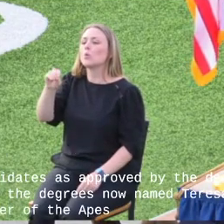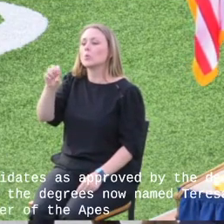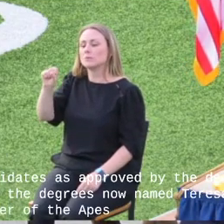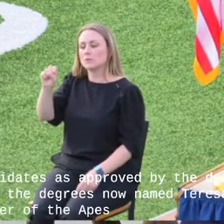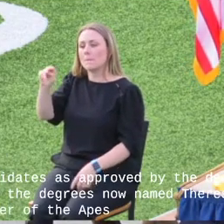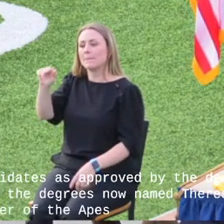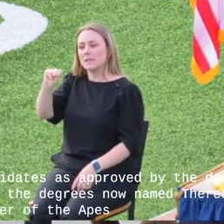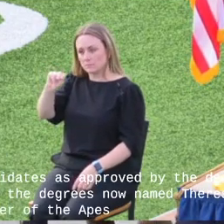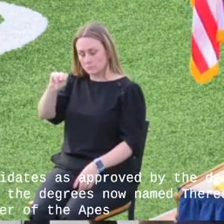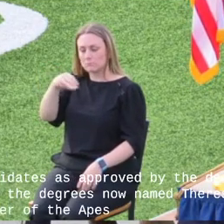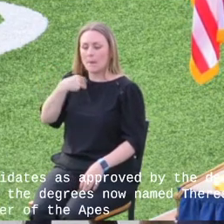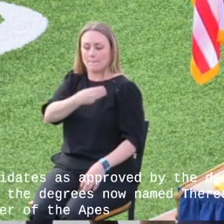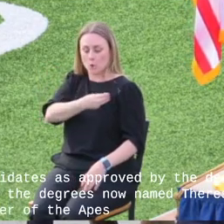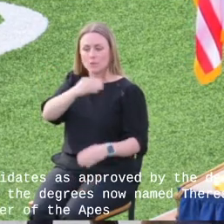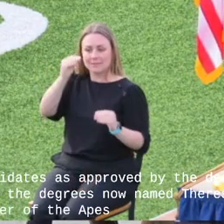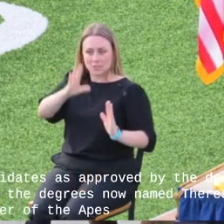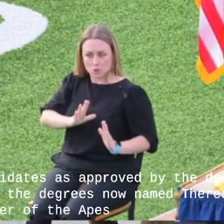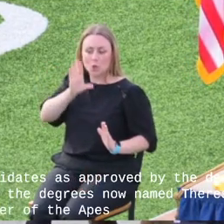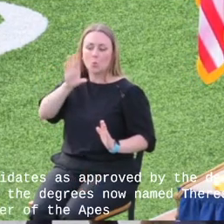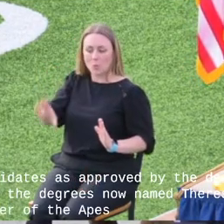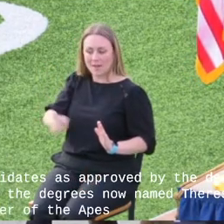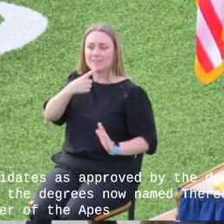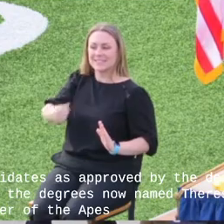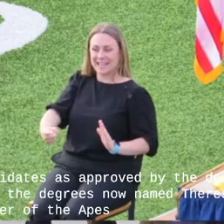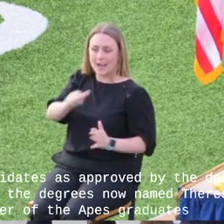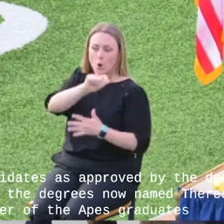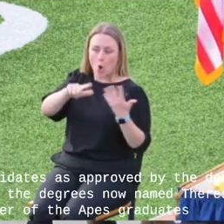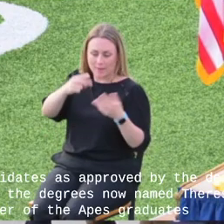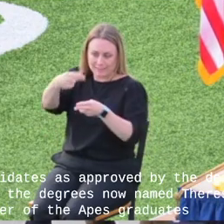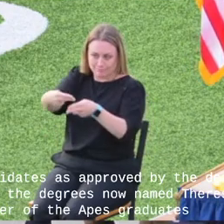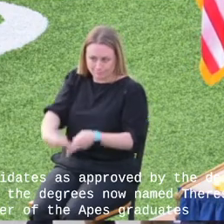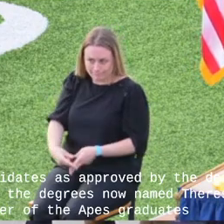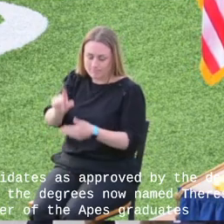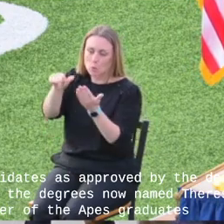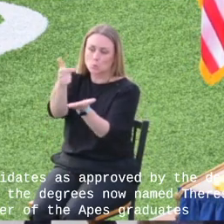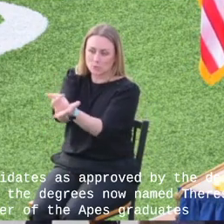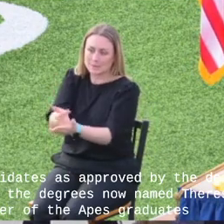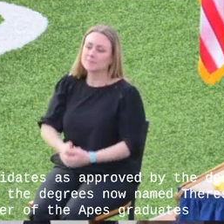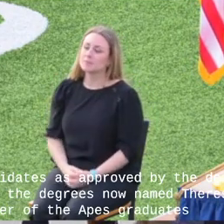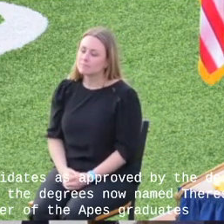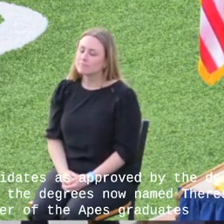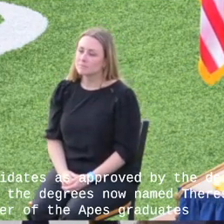faculty, will be announcing the names of our graduates.